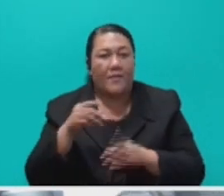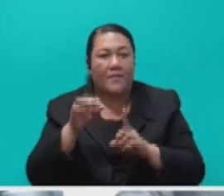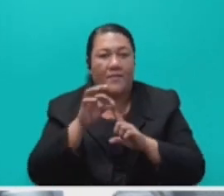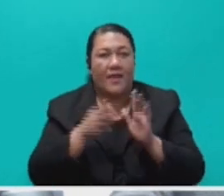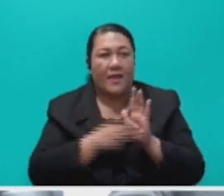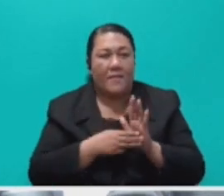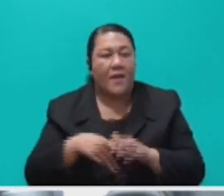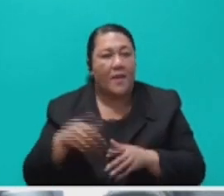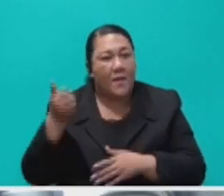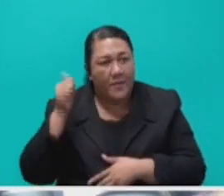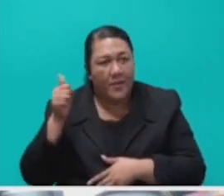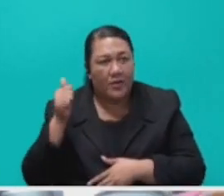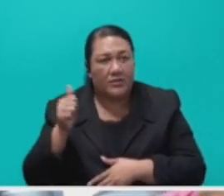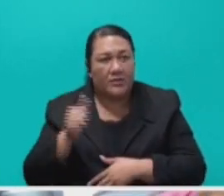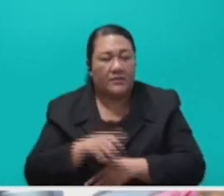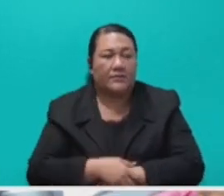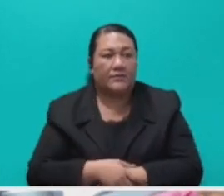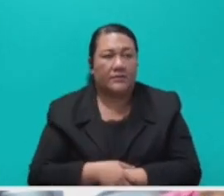apologizing